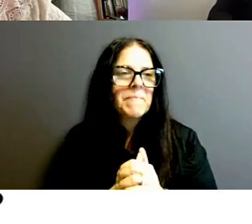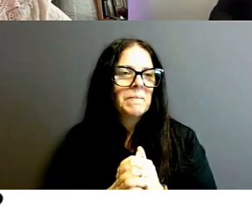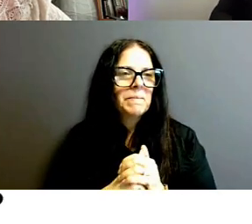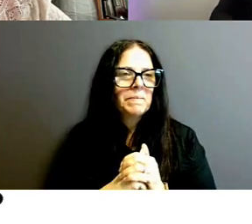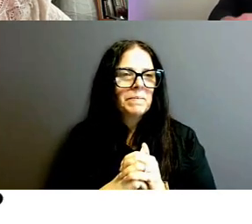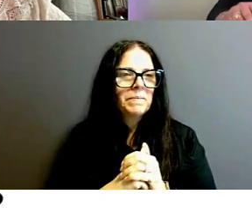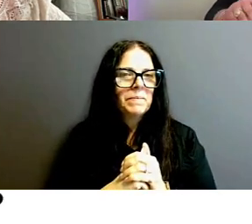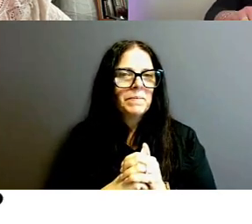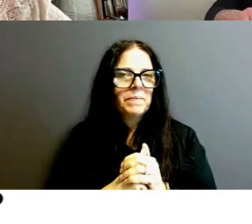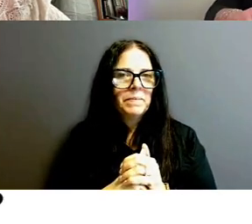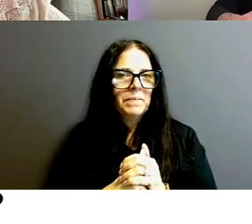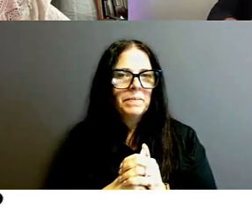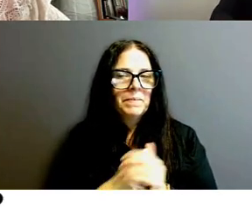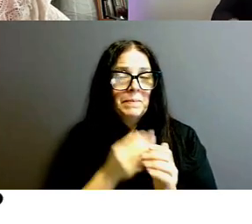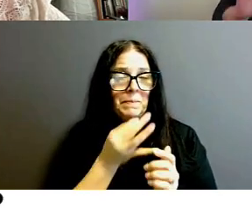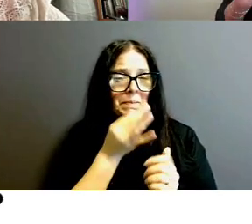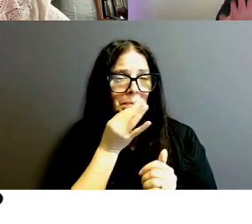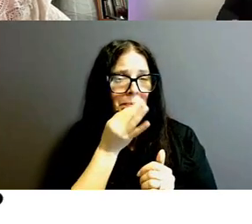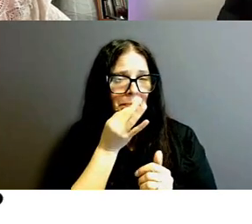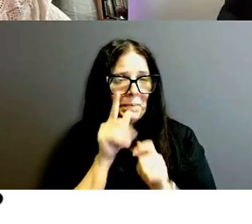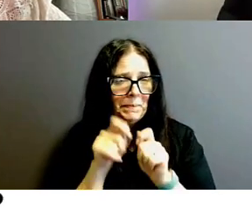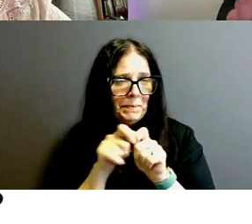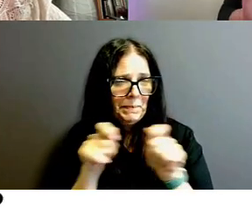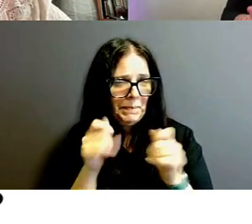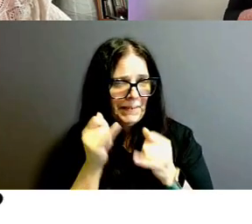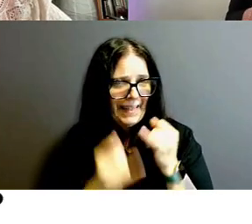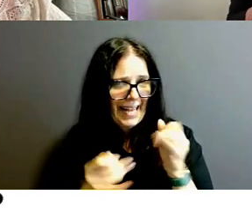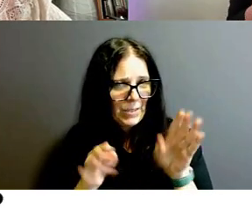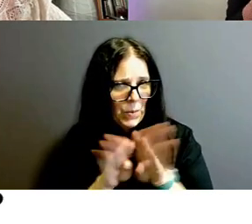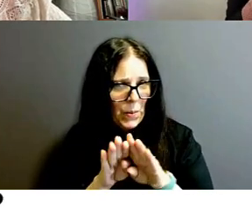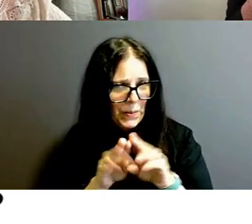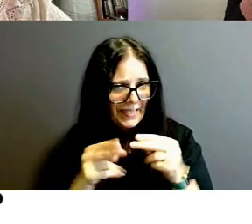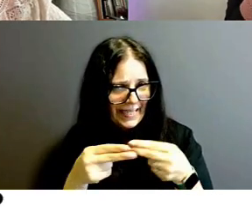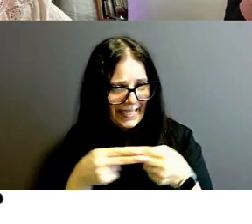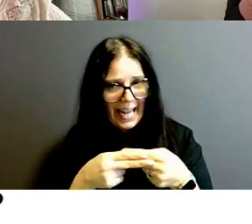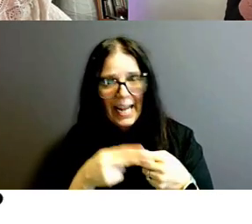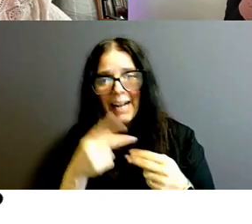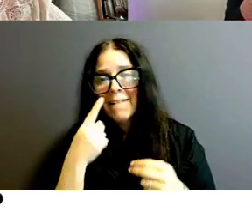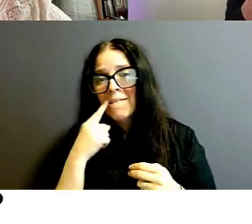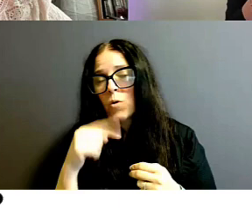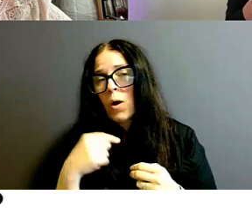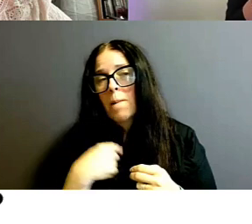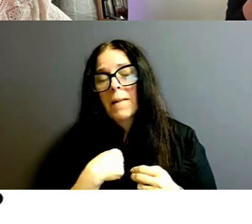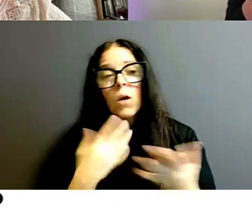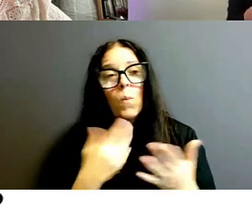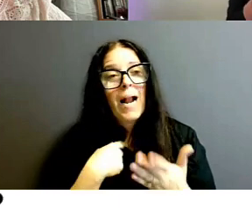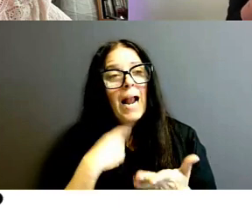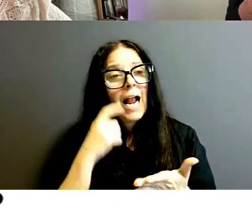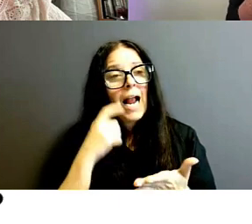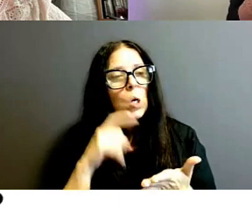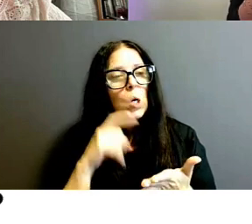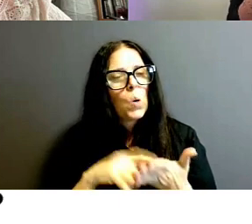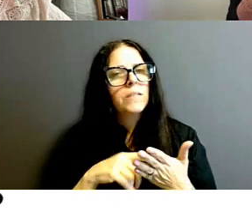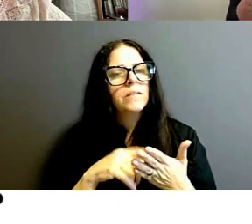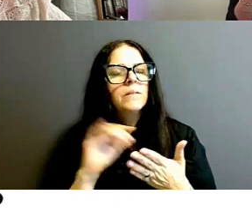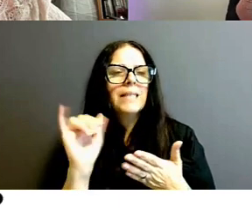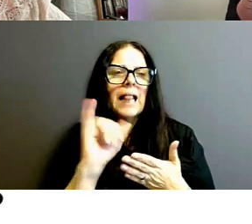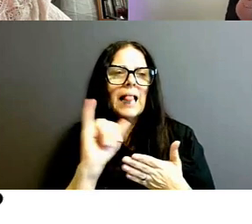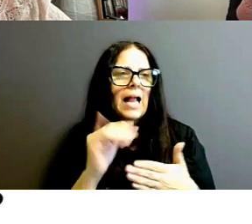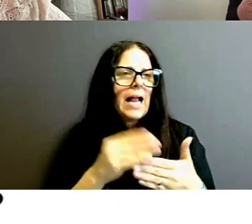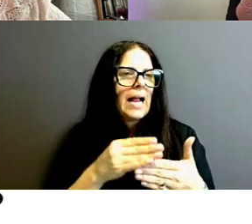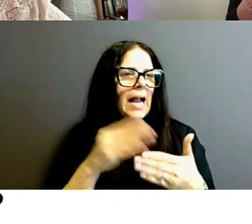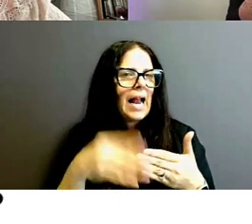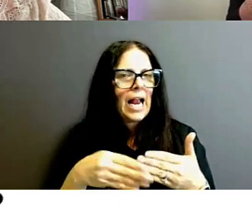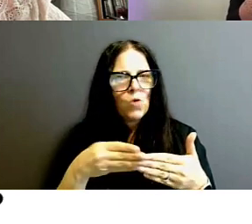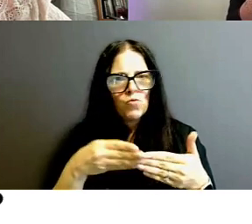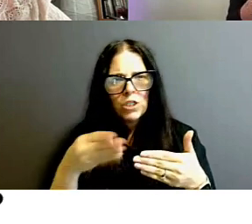And I'm getting to the closing ones. And for me, what I noticed, it was like an end result. It wasn't something